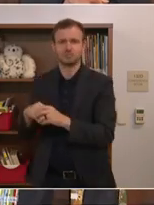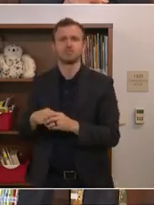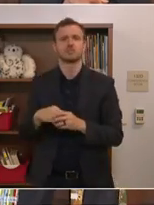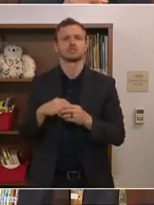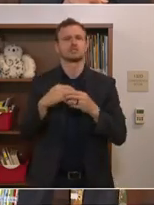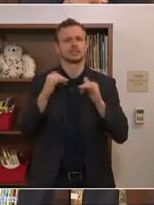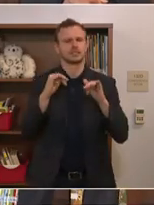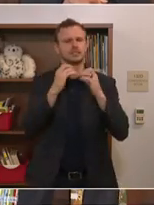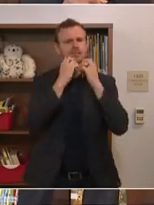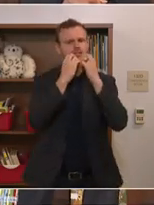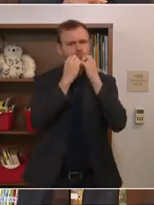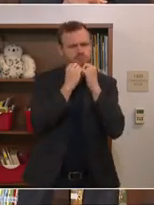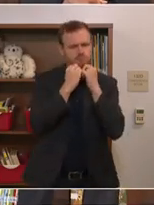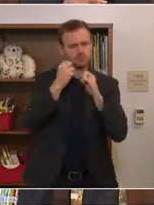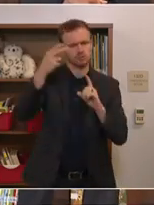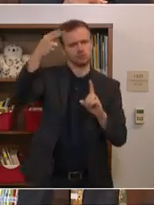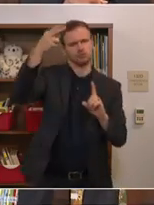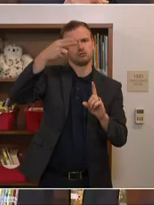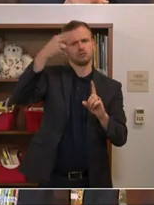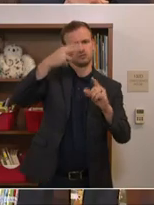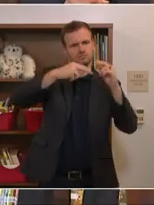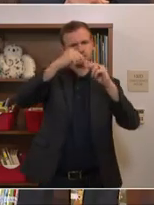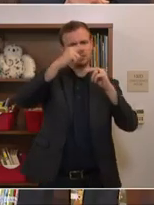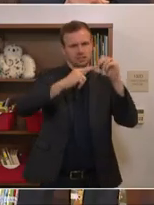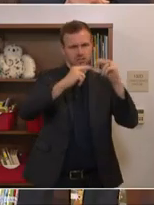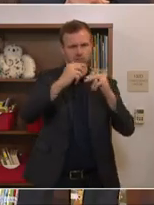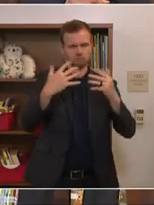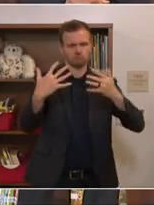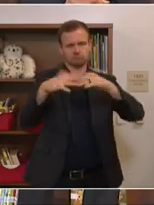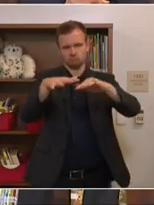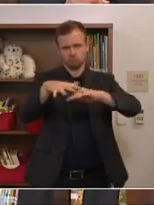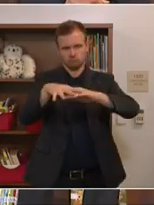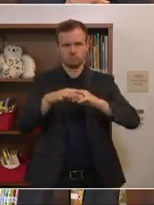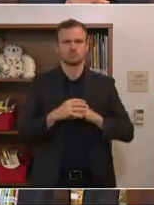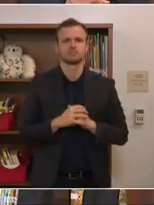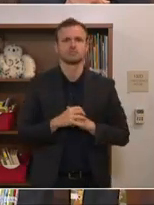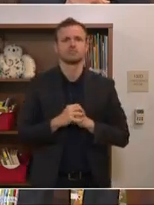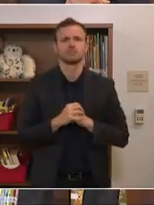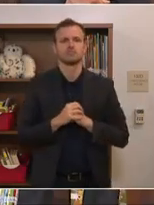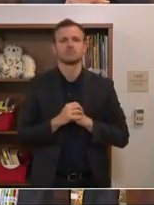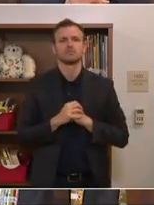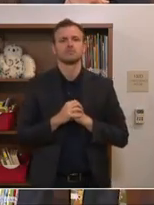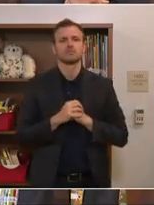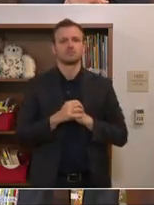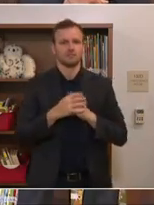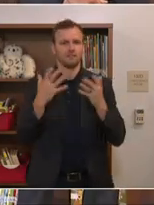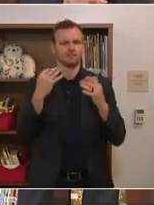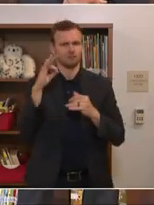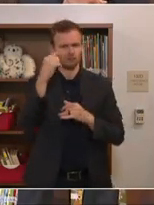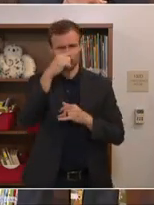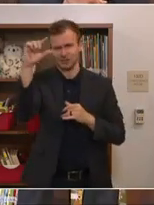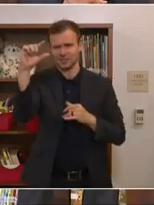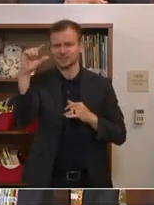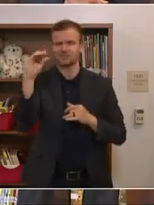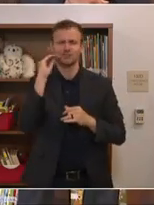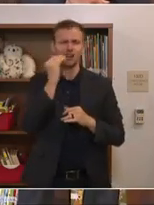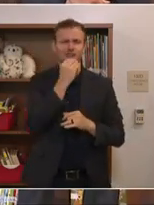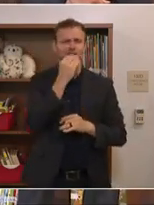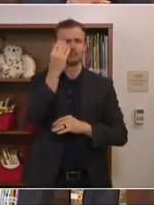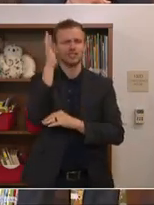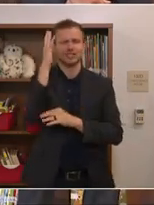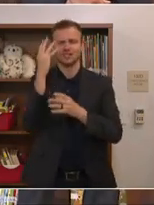over 50,000 square feet. This site features tremendous amount of green space that abuts the Watch Branch